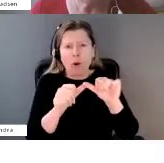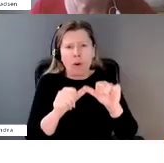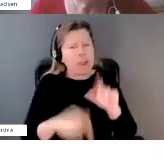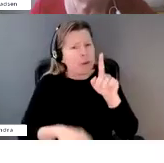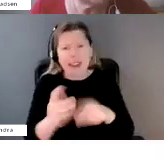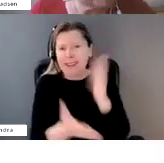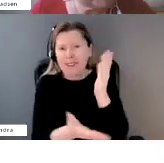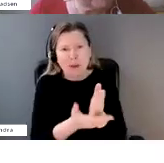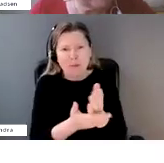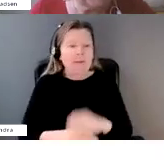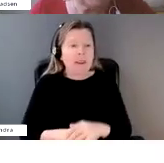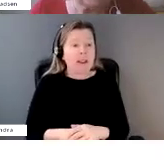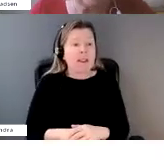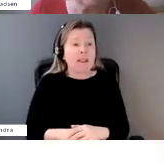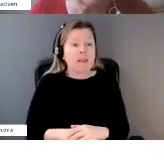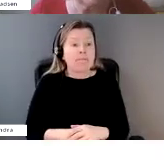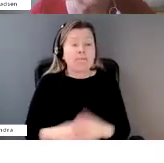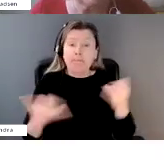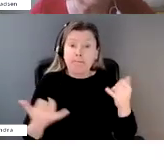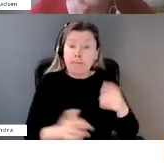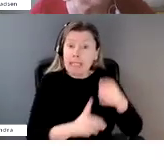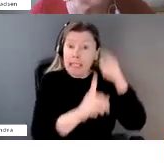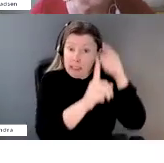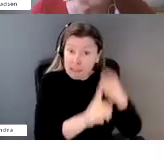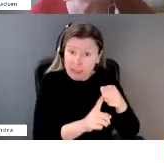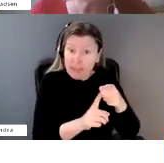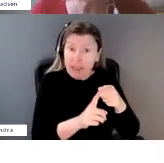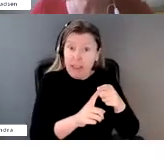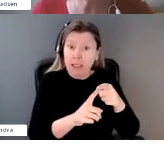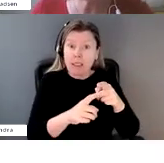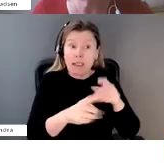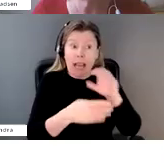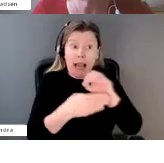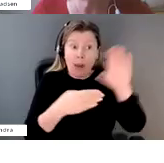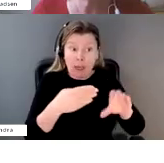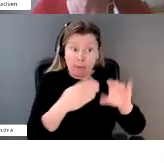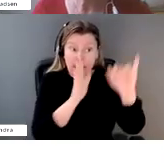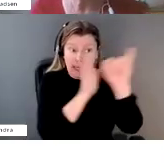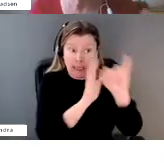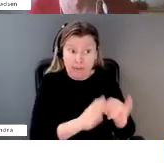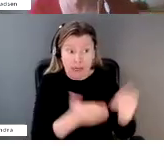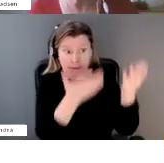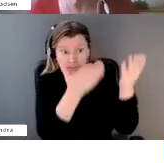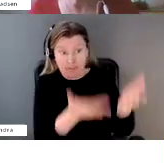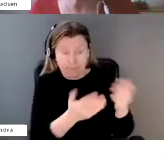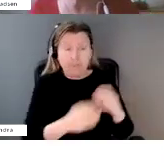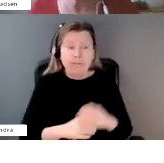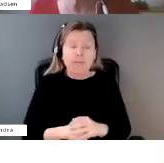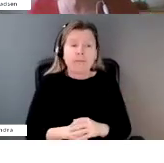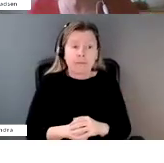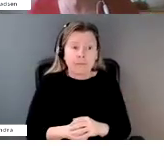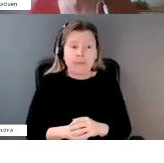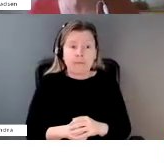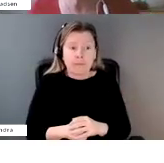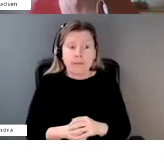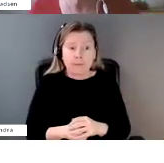Now, specific outcomes that have been identified are as follows. Specifically, that was said in